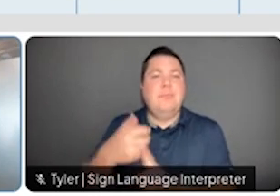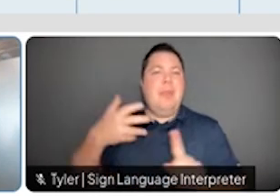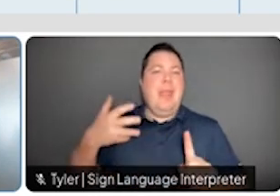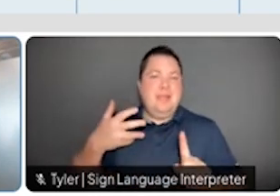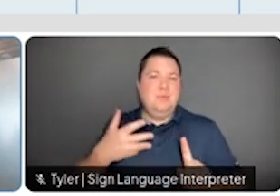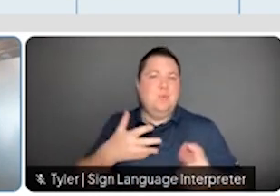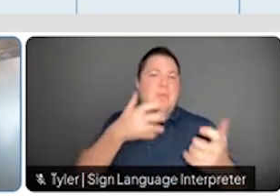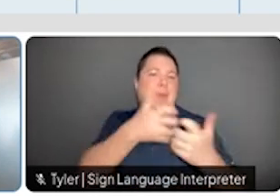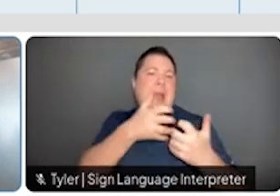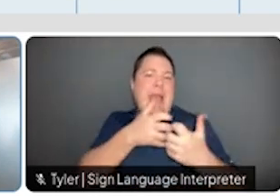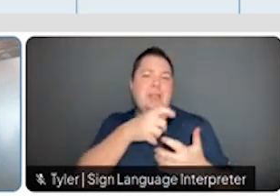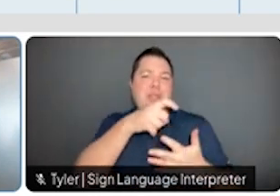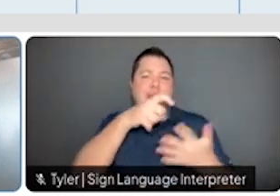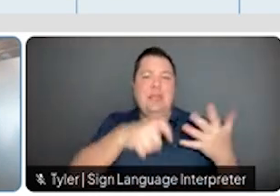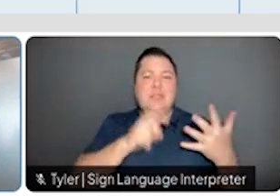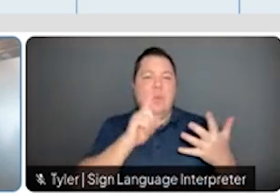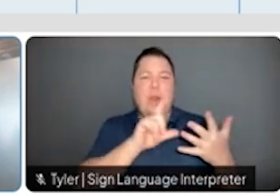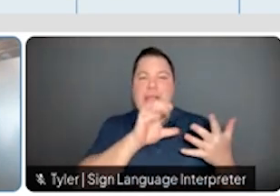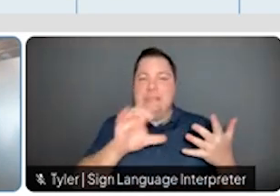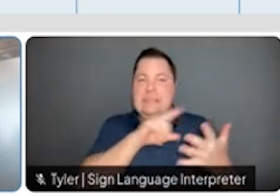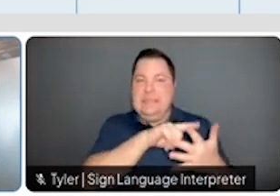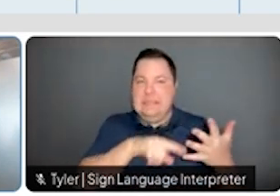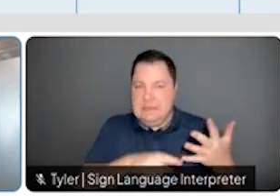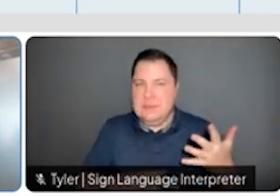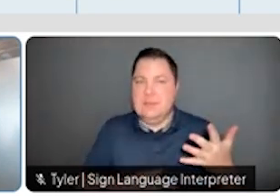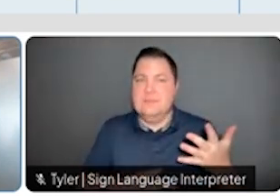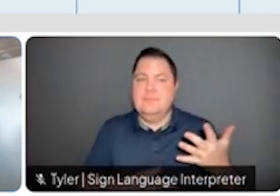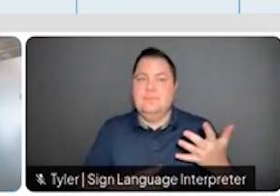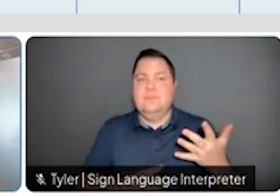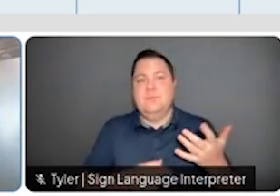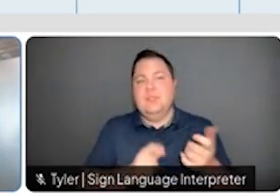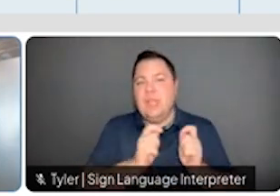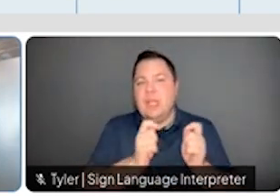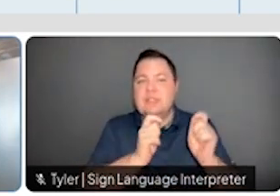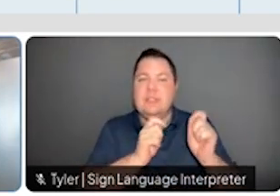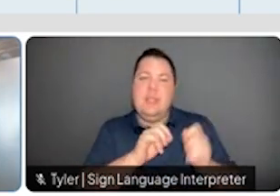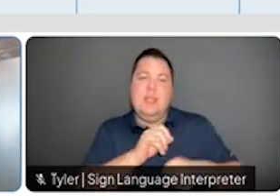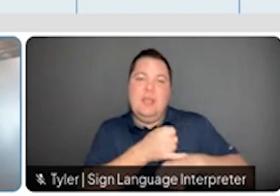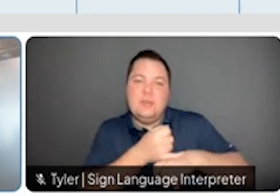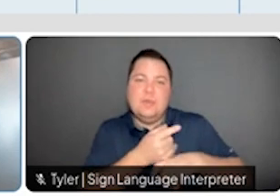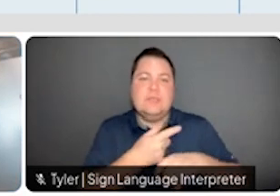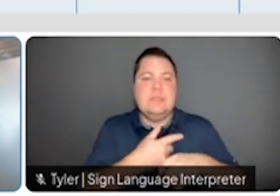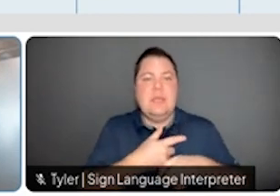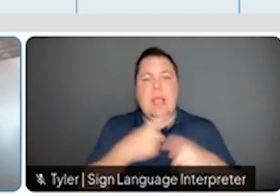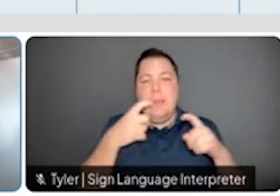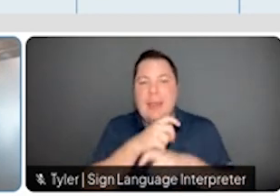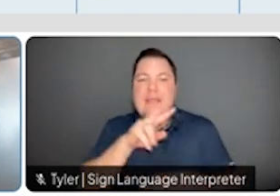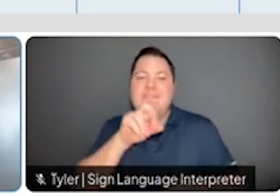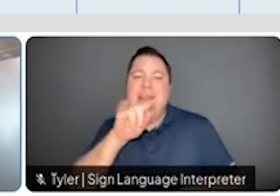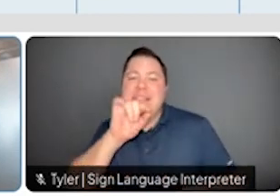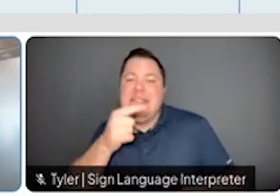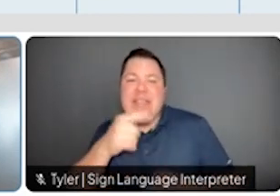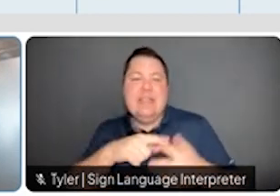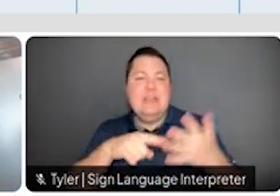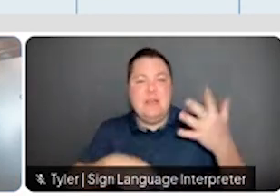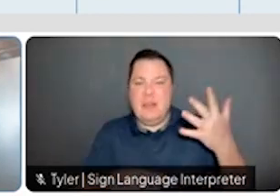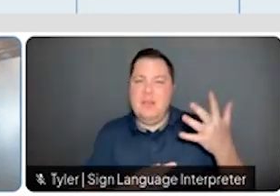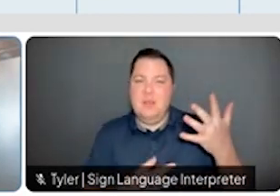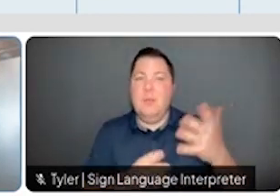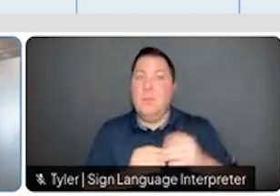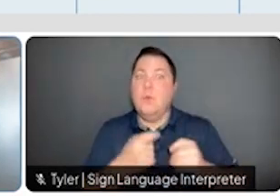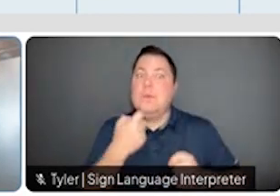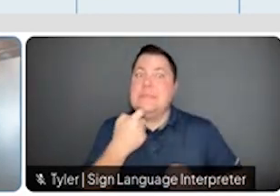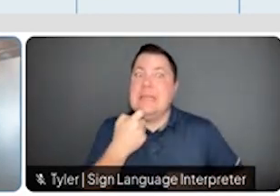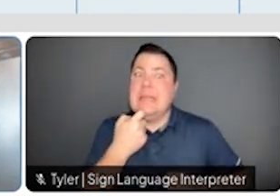entities, modeling the cap table using interest and shares, building in complex vesting and performance conditions, and more recently, building